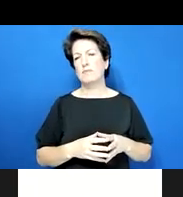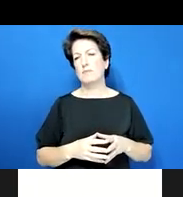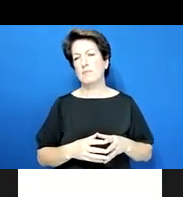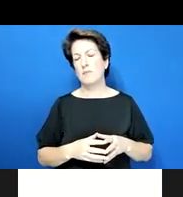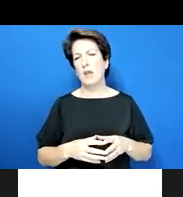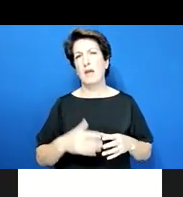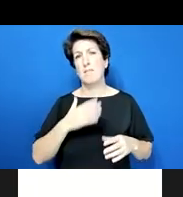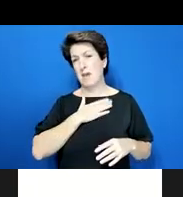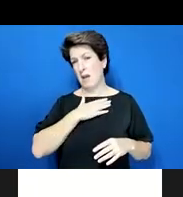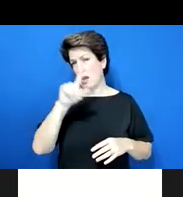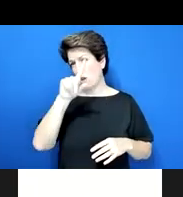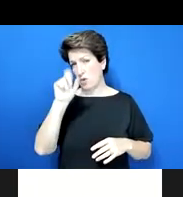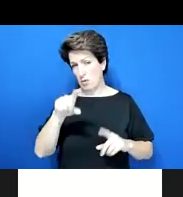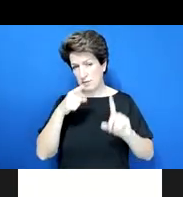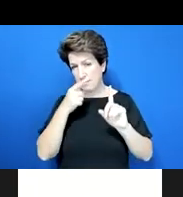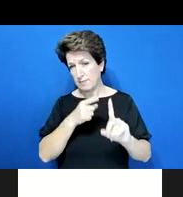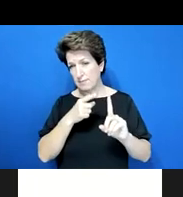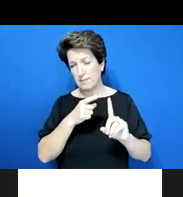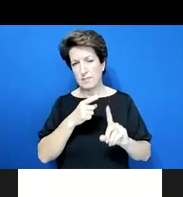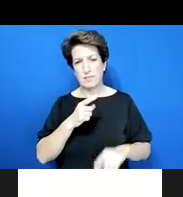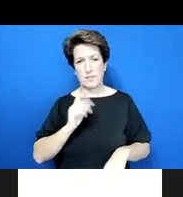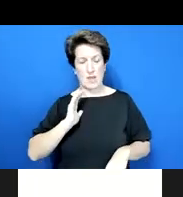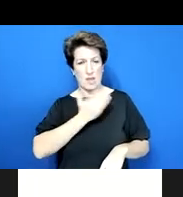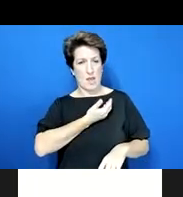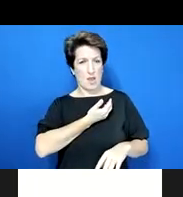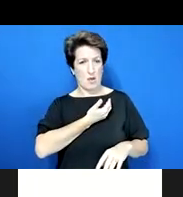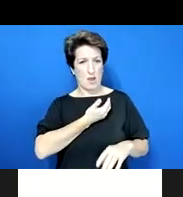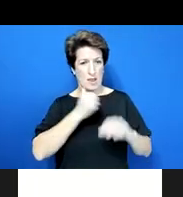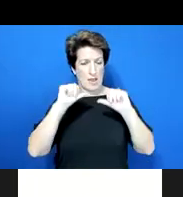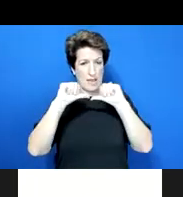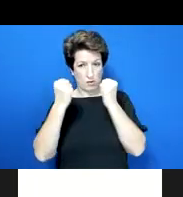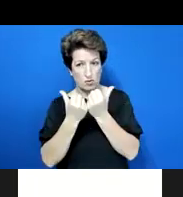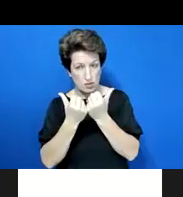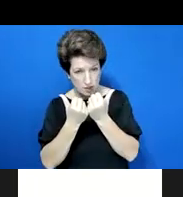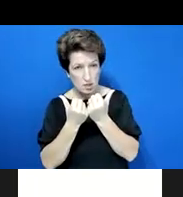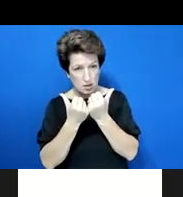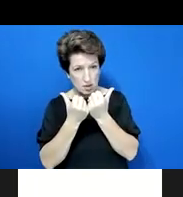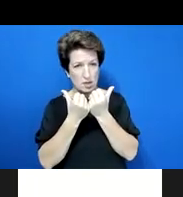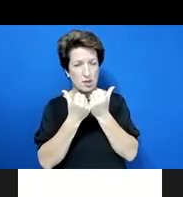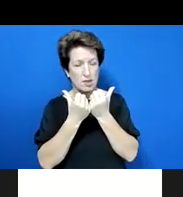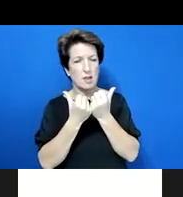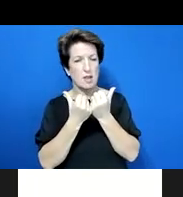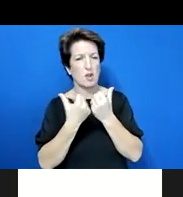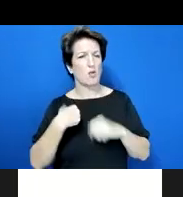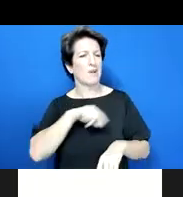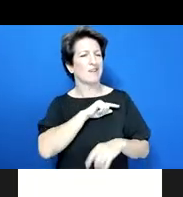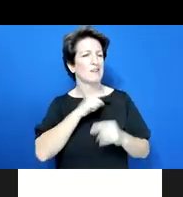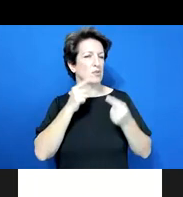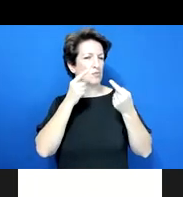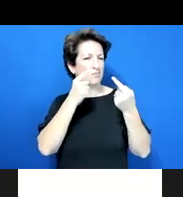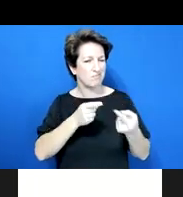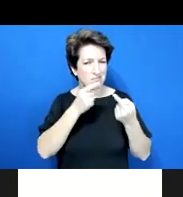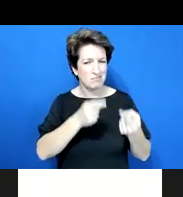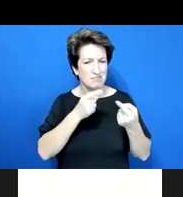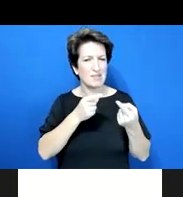that our agency, the St. James County Community Corner, is having a hard time actually getting